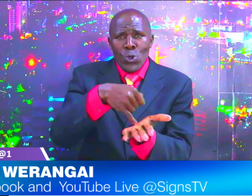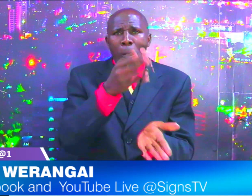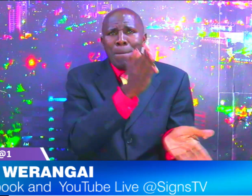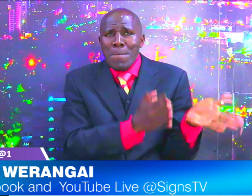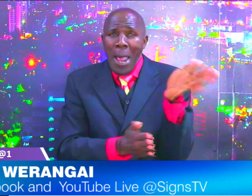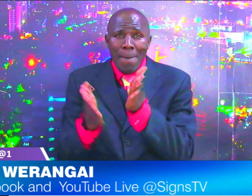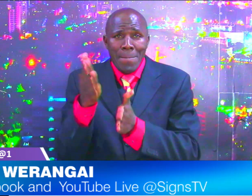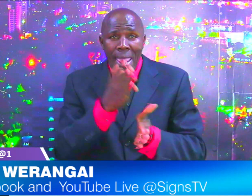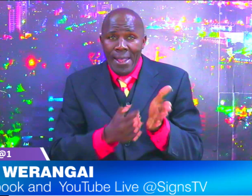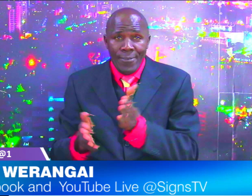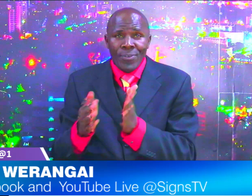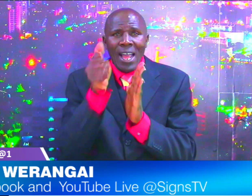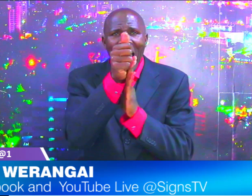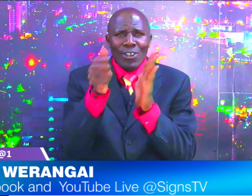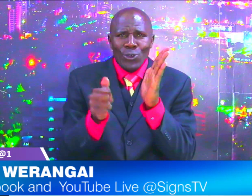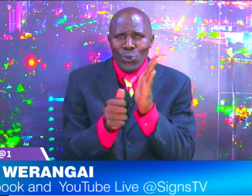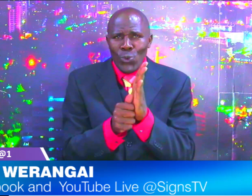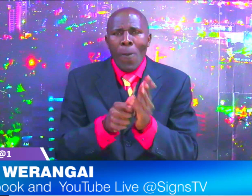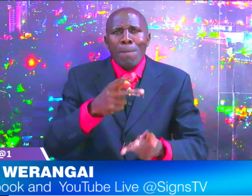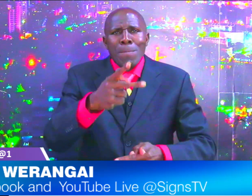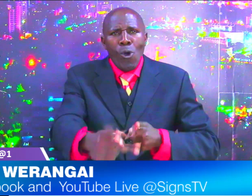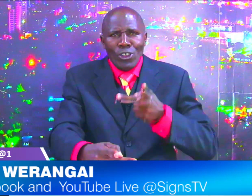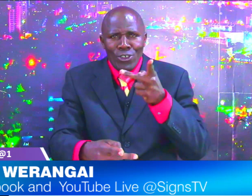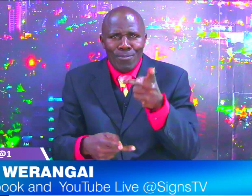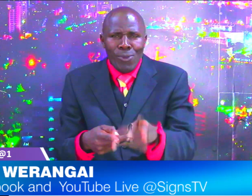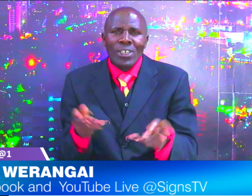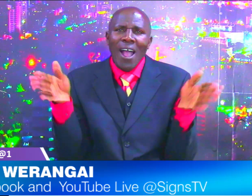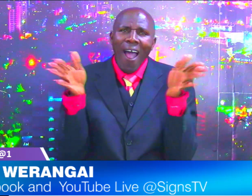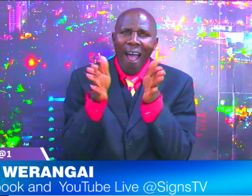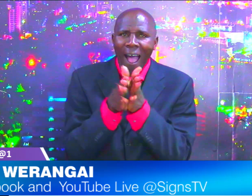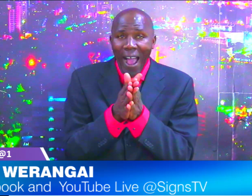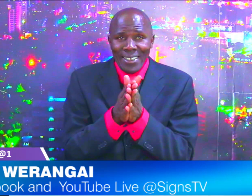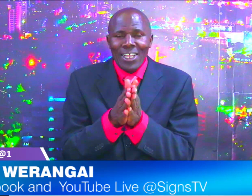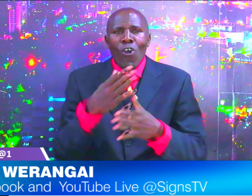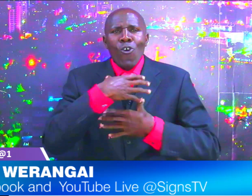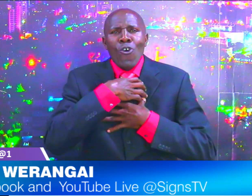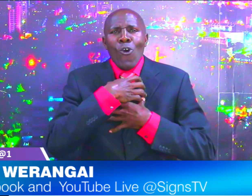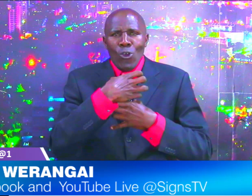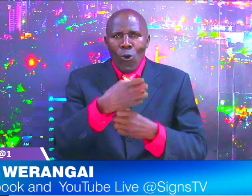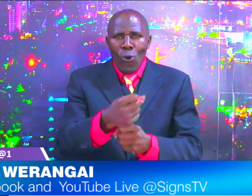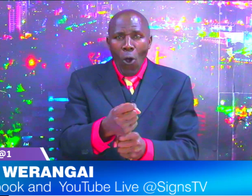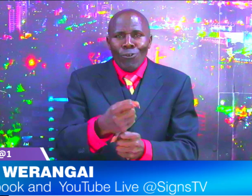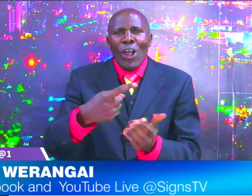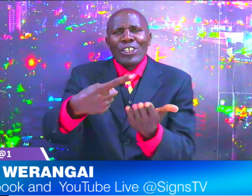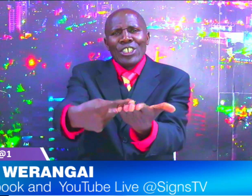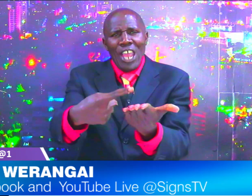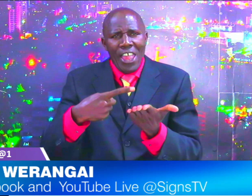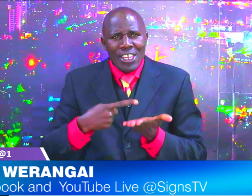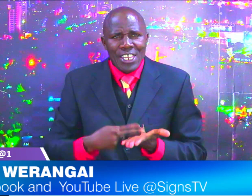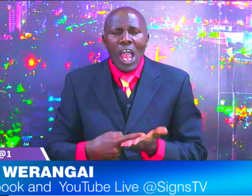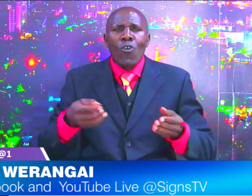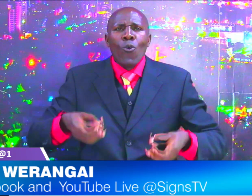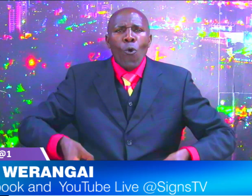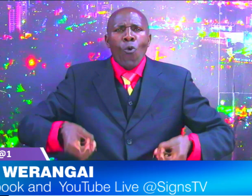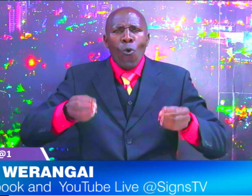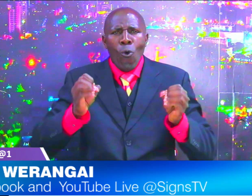It includes provision for the agenda, the process, and the confidentiality